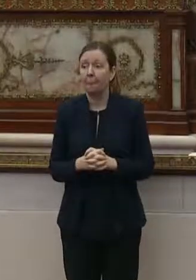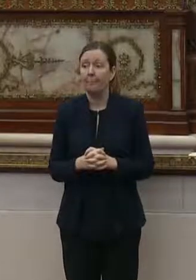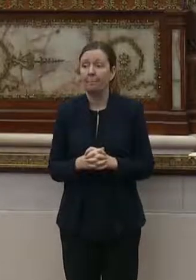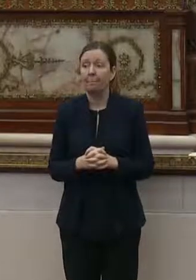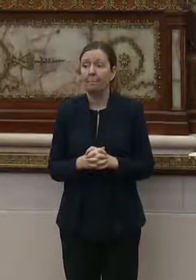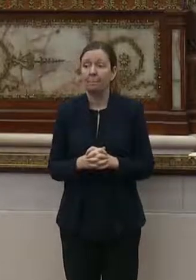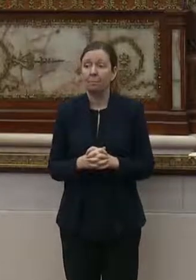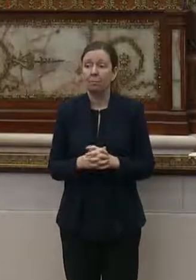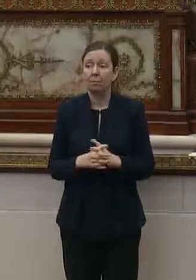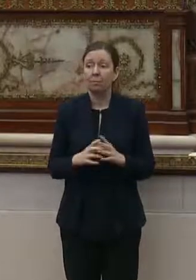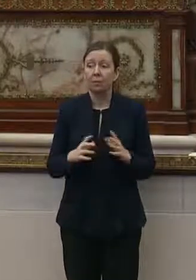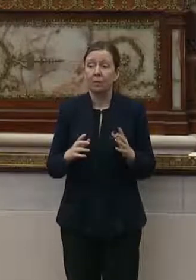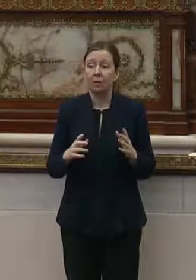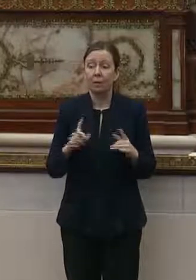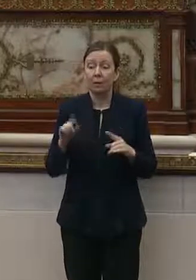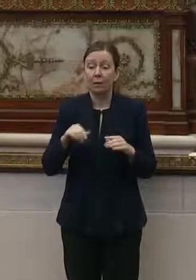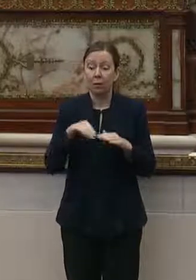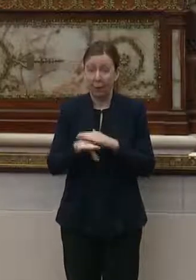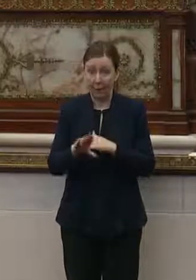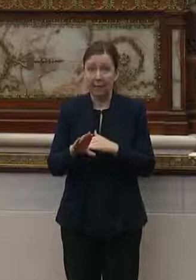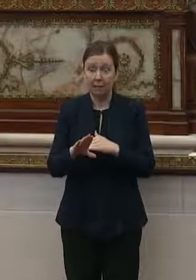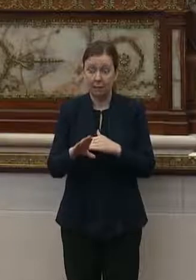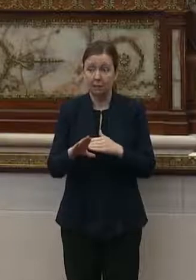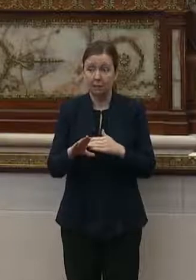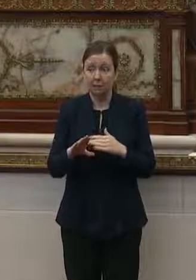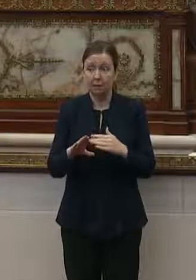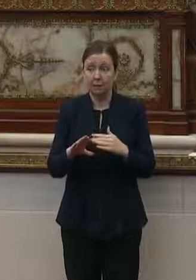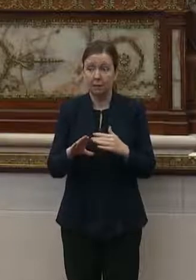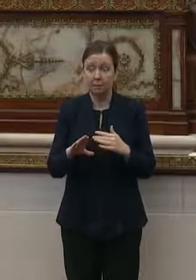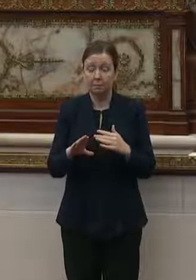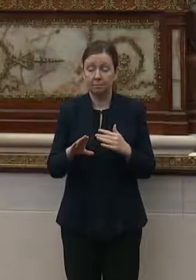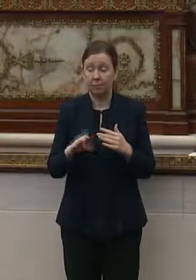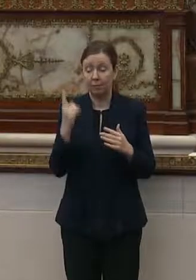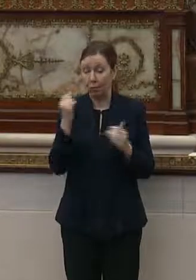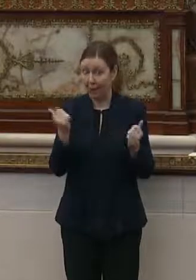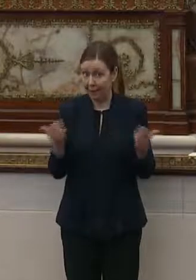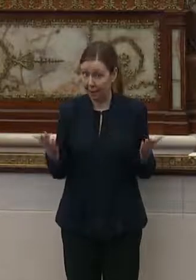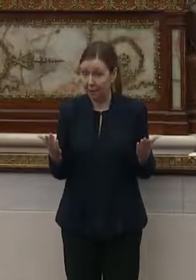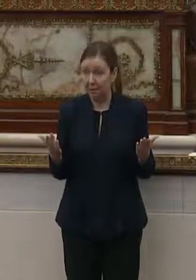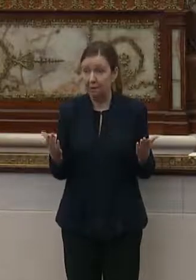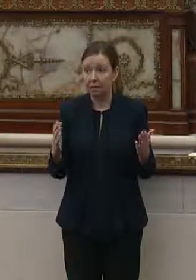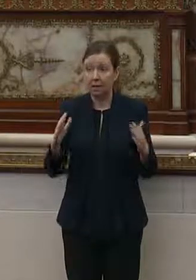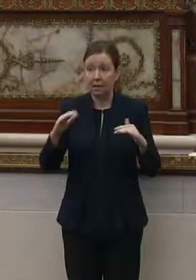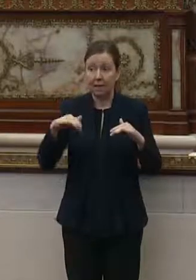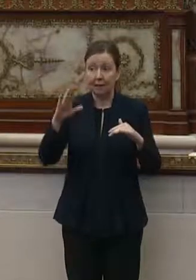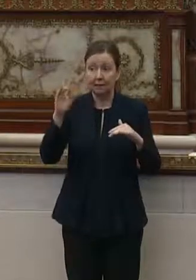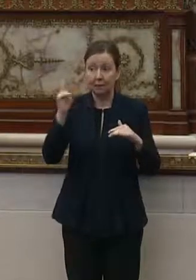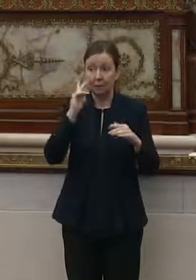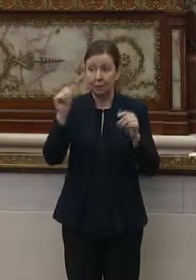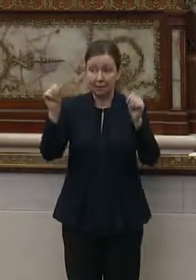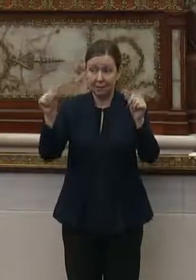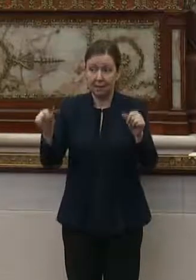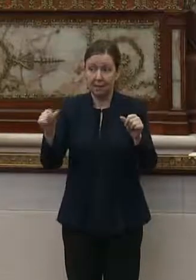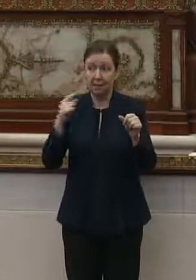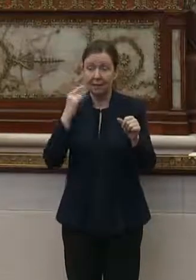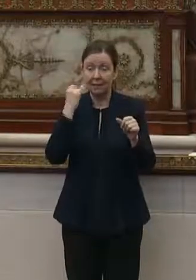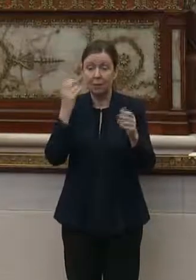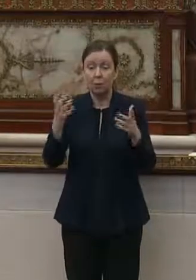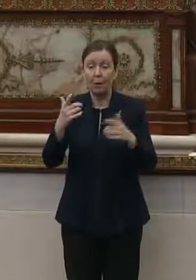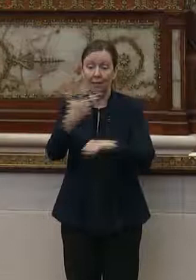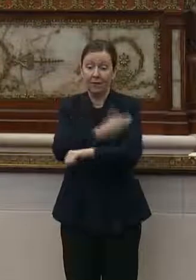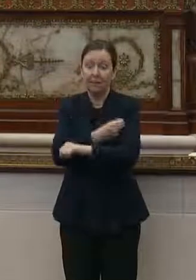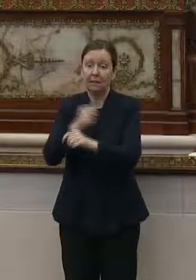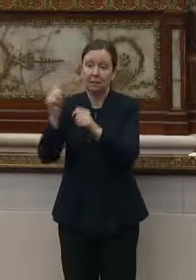least a sign up there, and when you go in there at all for anything, right at the top, you're going to see a sign about, if you're interested in a vaccine, here's where you